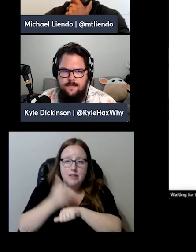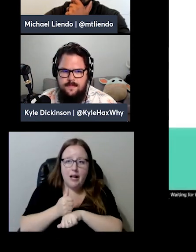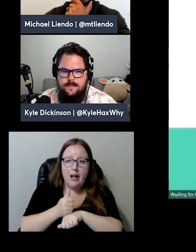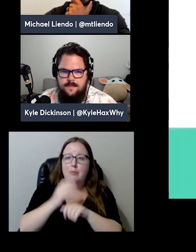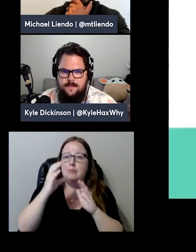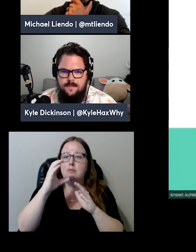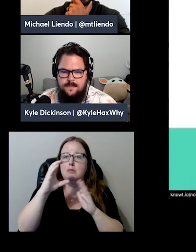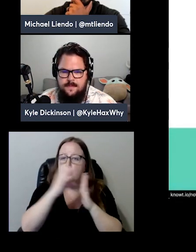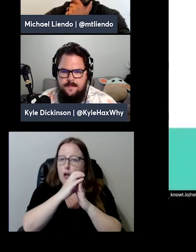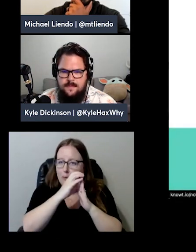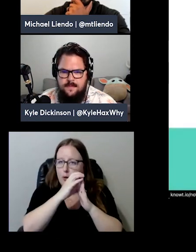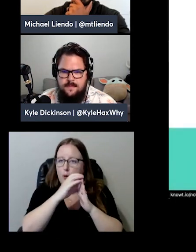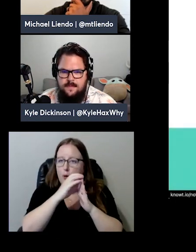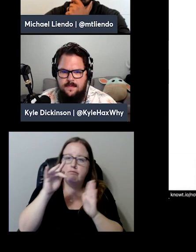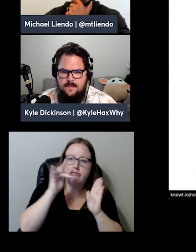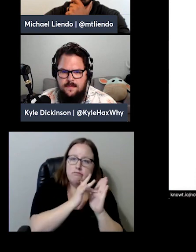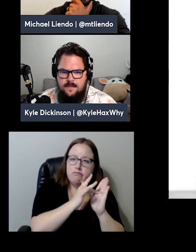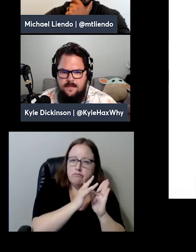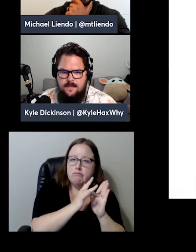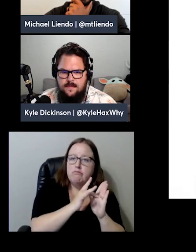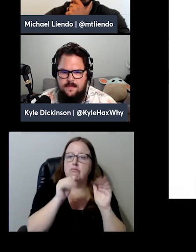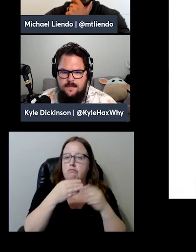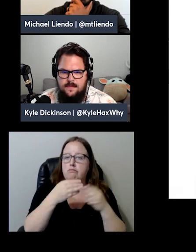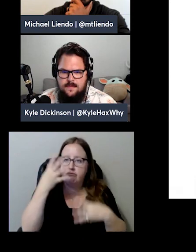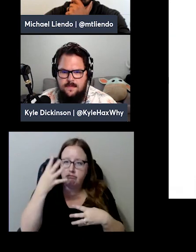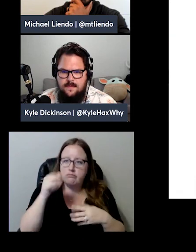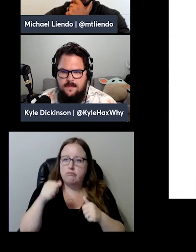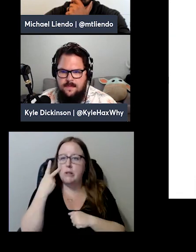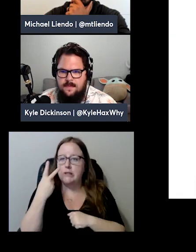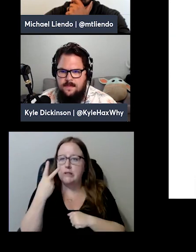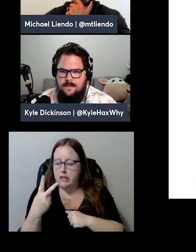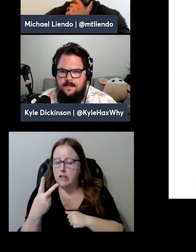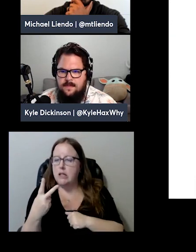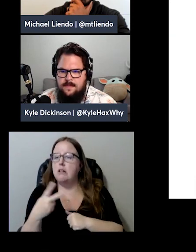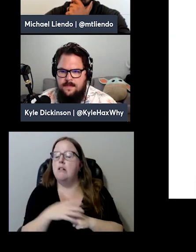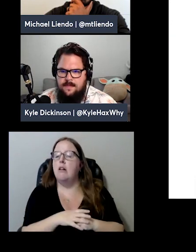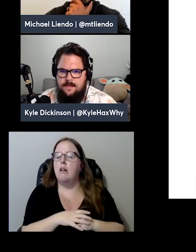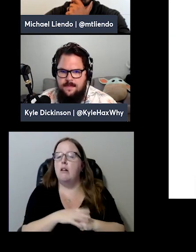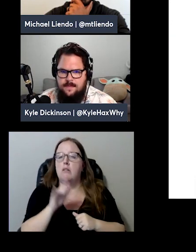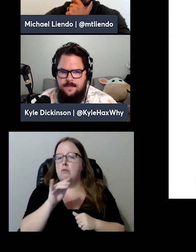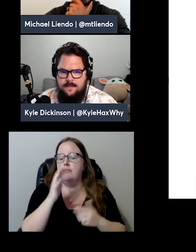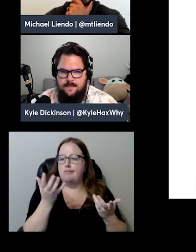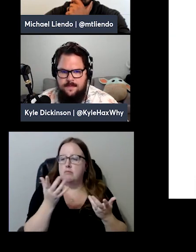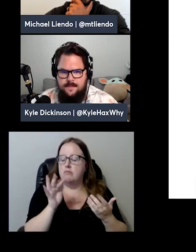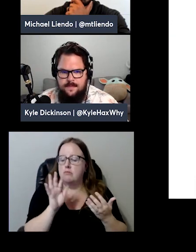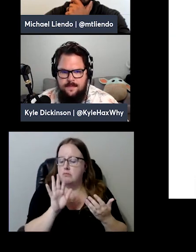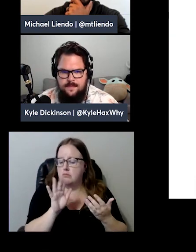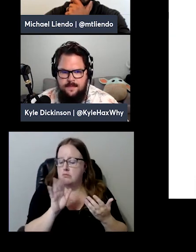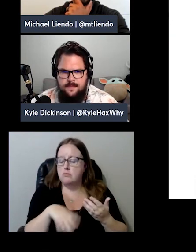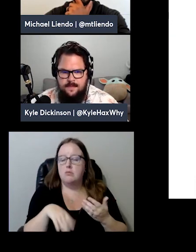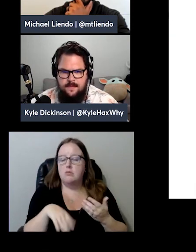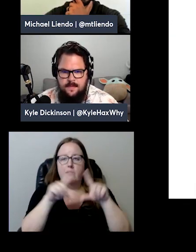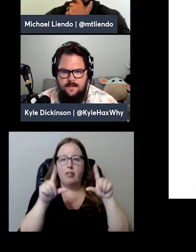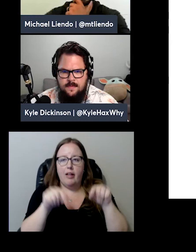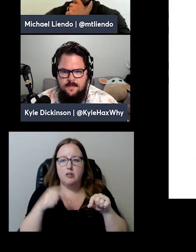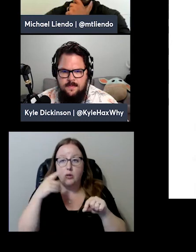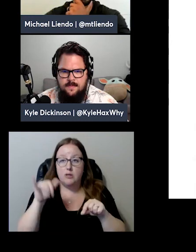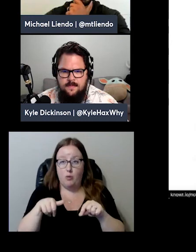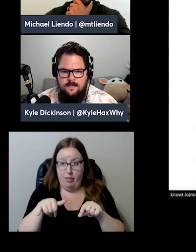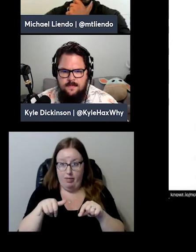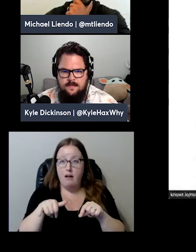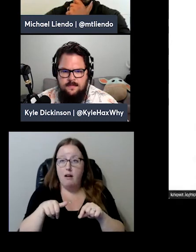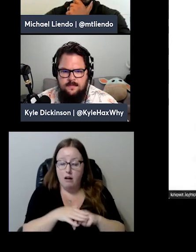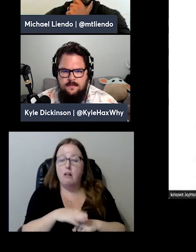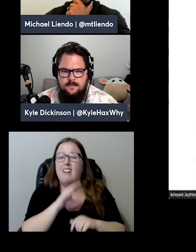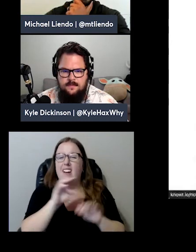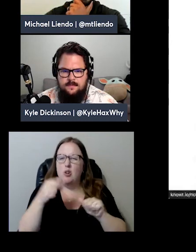into a chapter. You can see sort of the flashcards for this note, and you can see the note. So